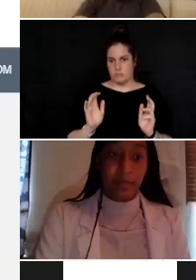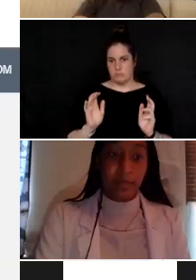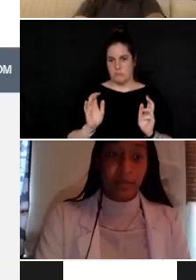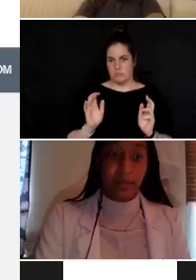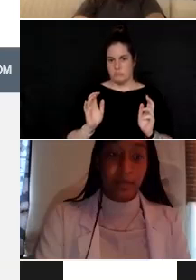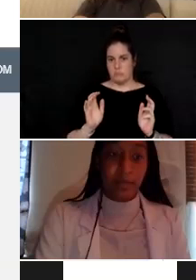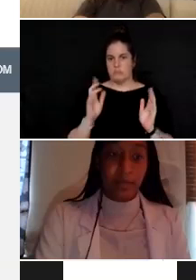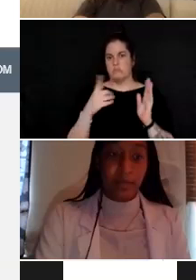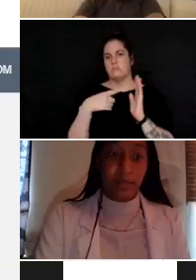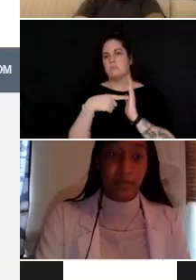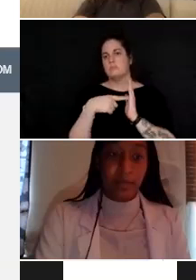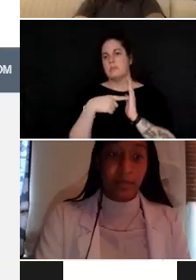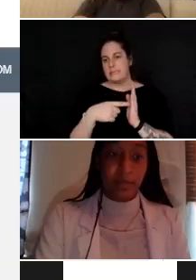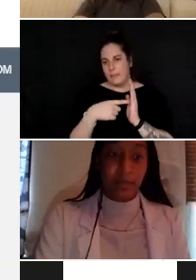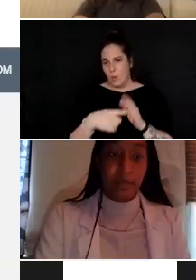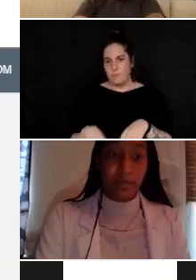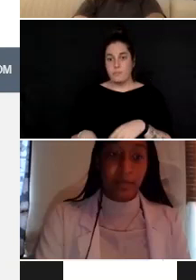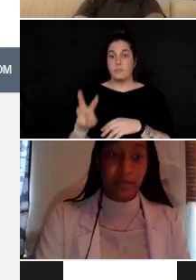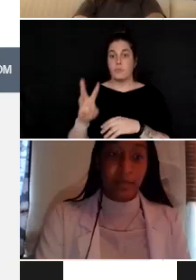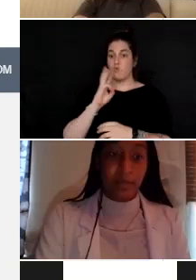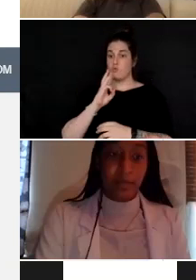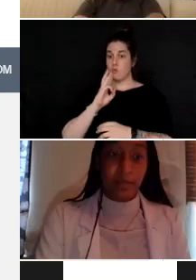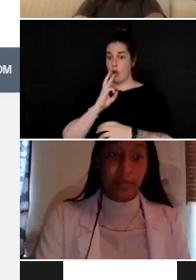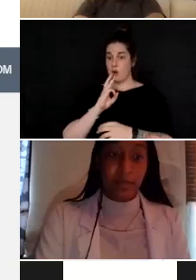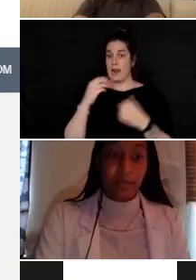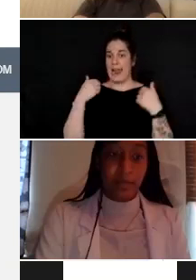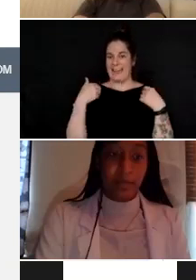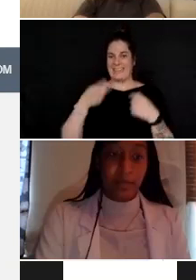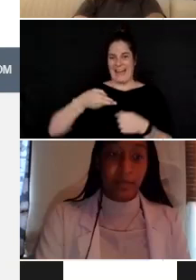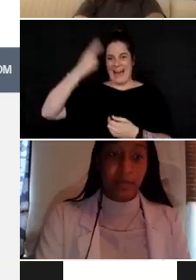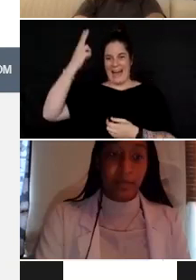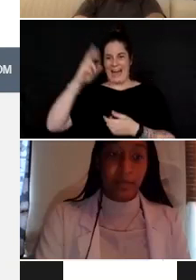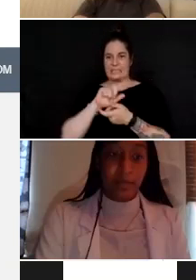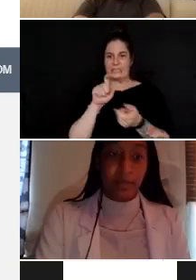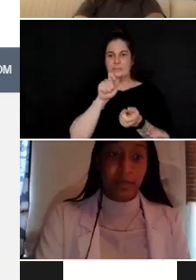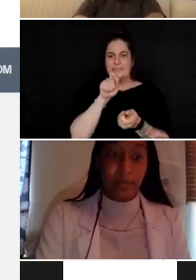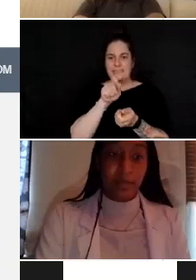you an example. Water has a very high specific heat,